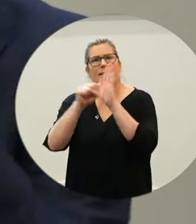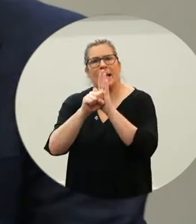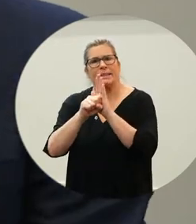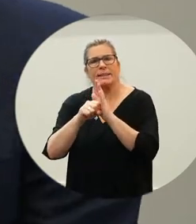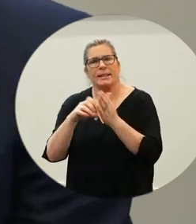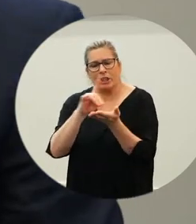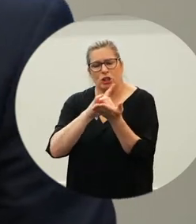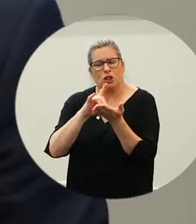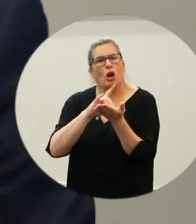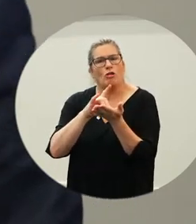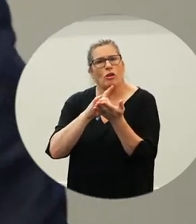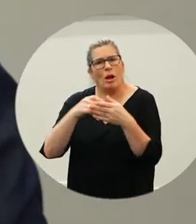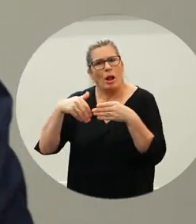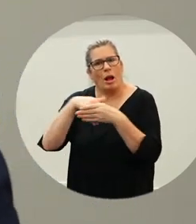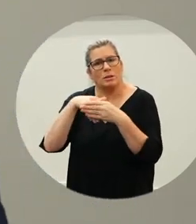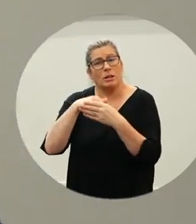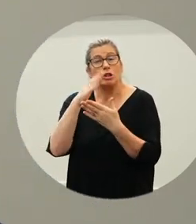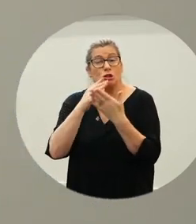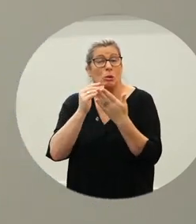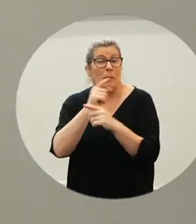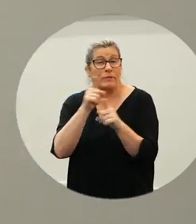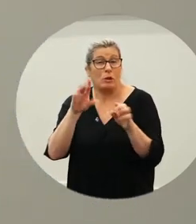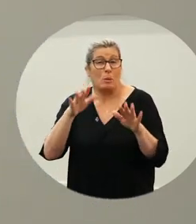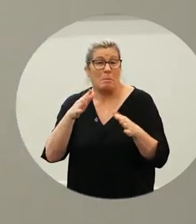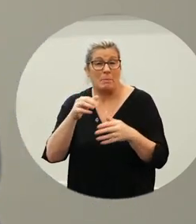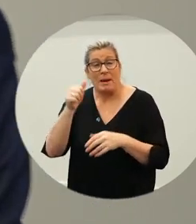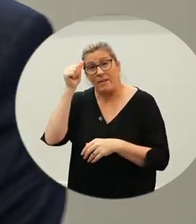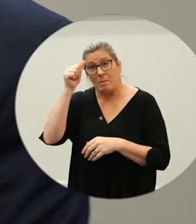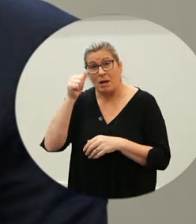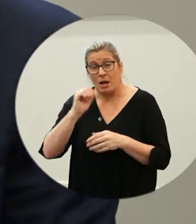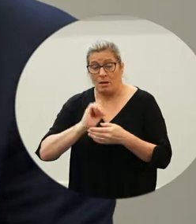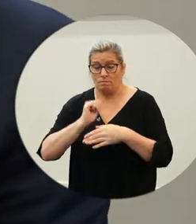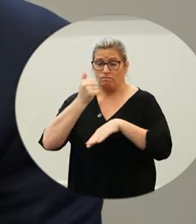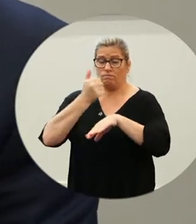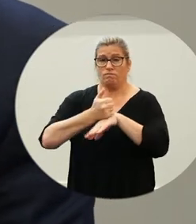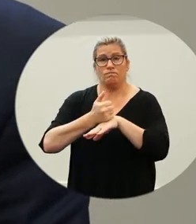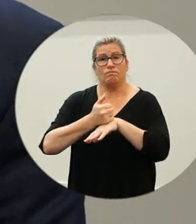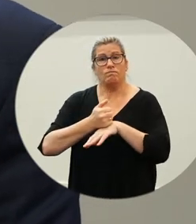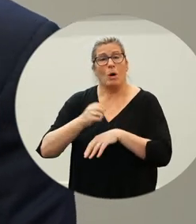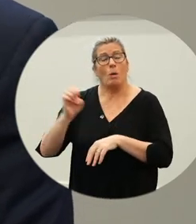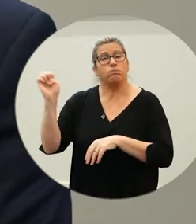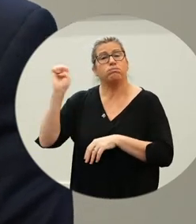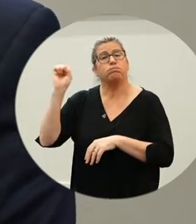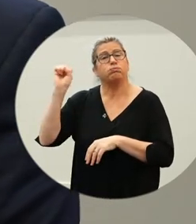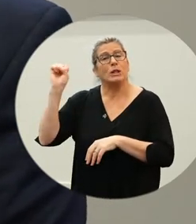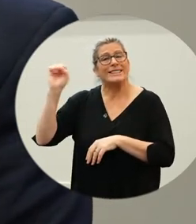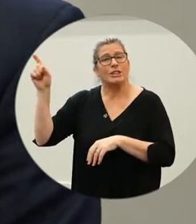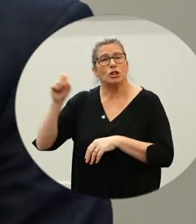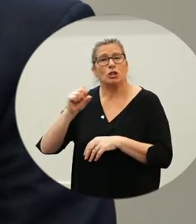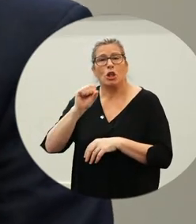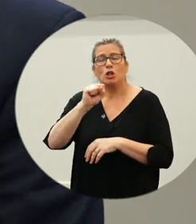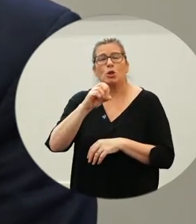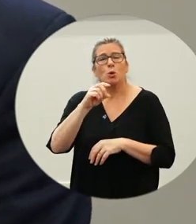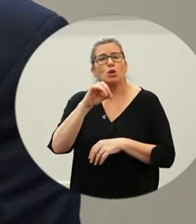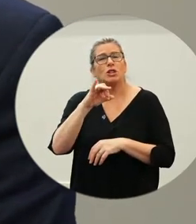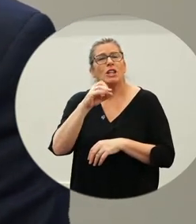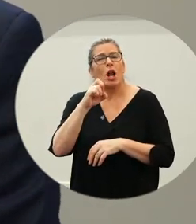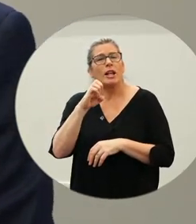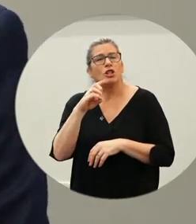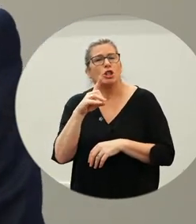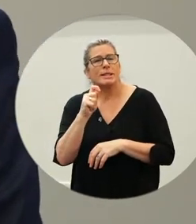Some of you may have been familiar with a very distinguished British sociologist